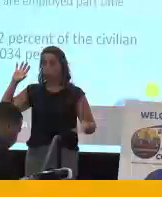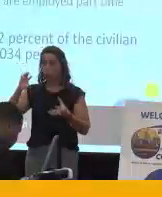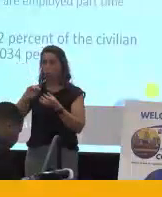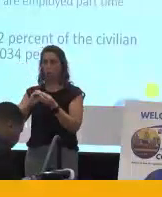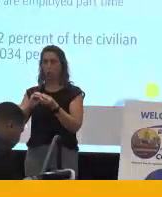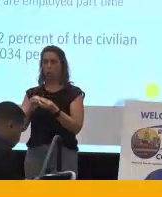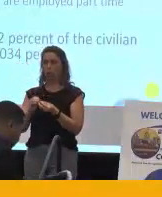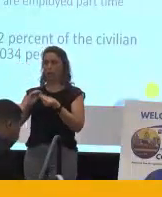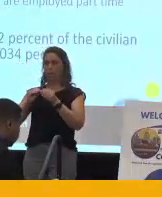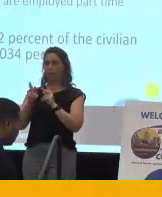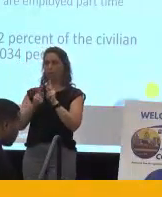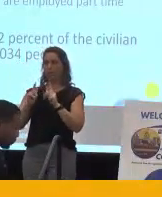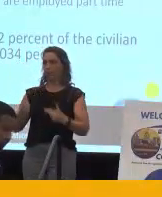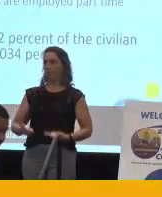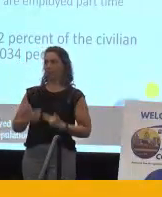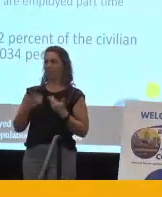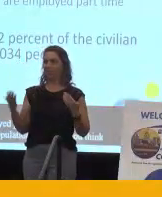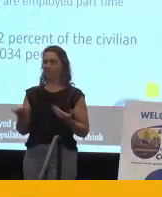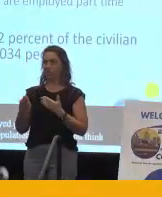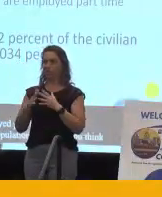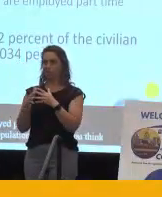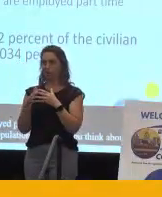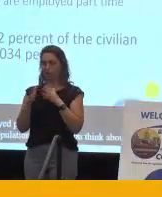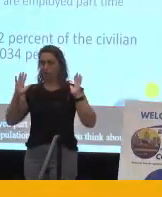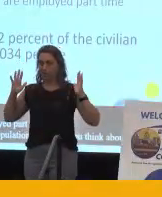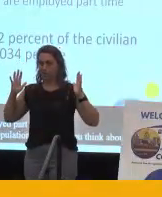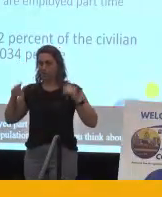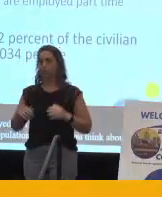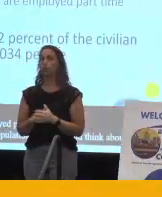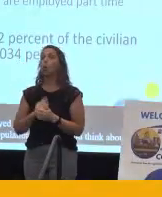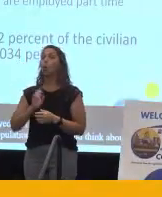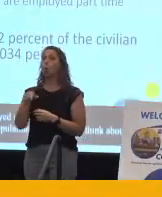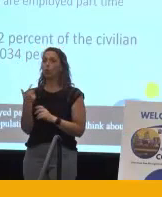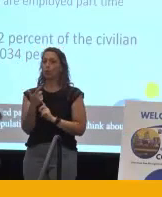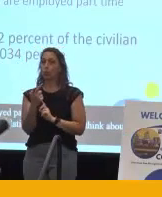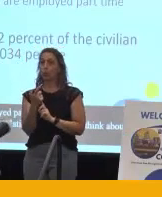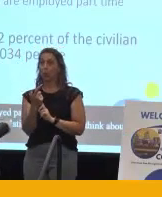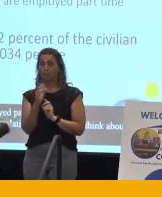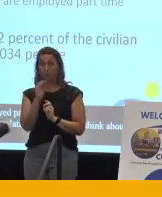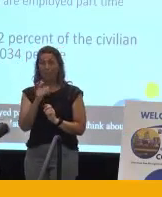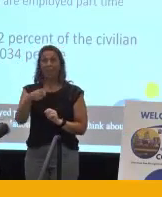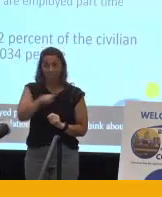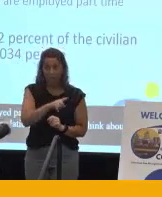of that 12% of our population, only 21% of them are employed.